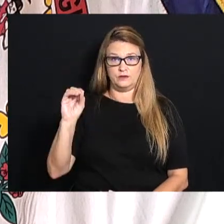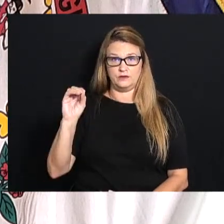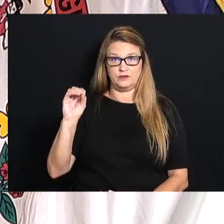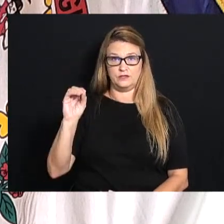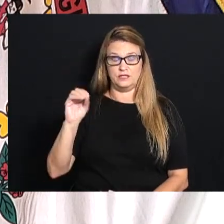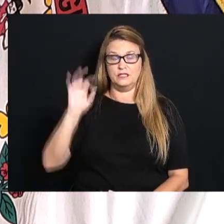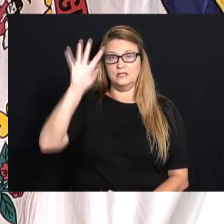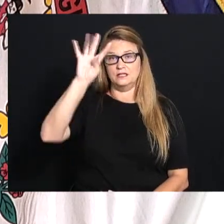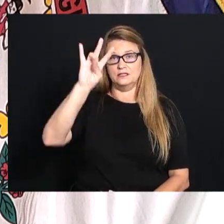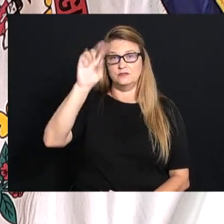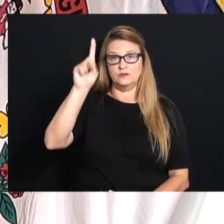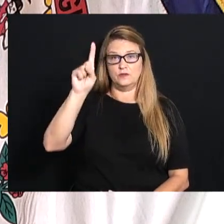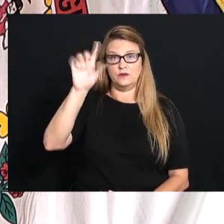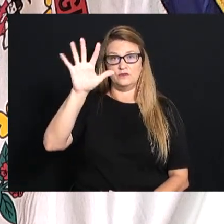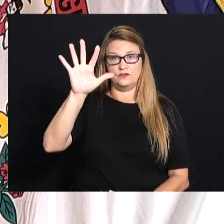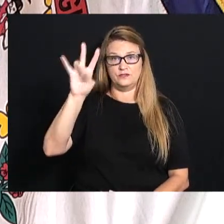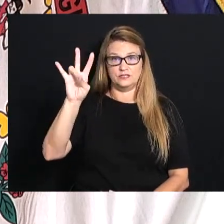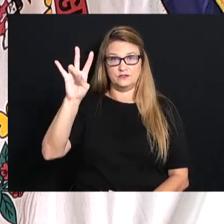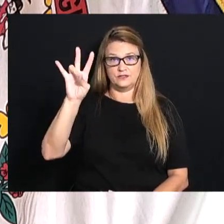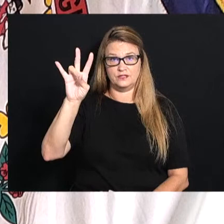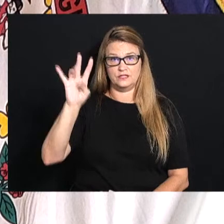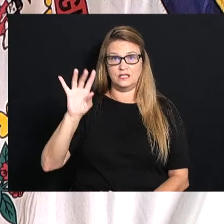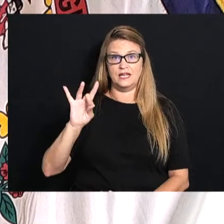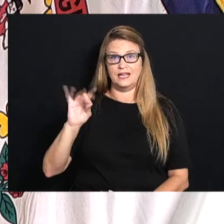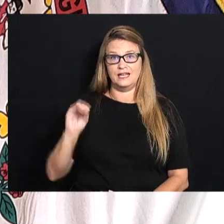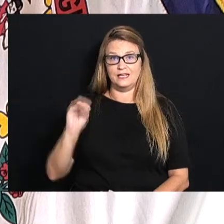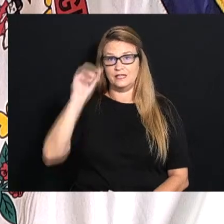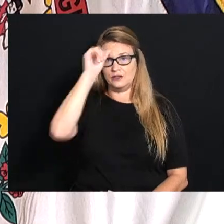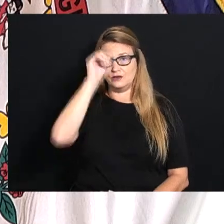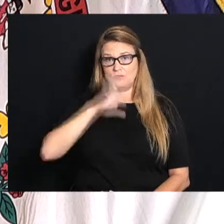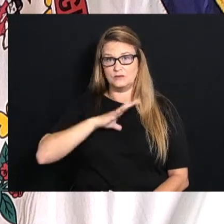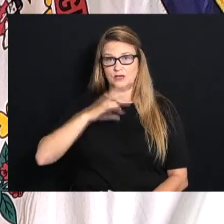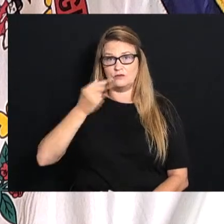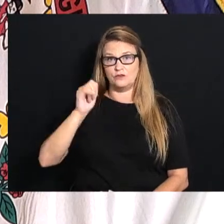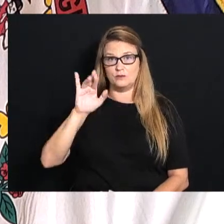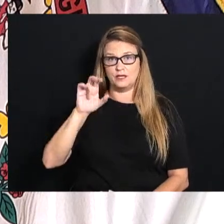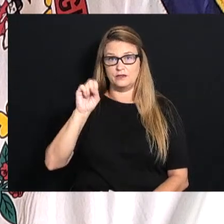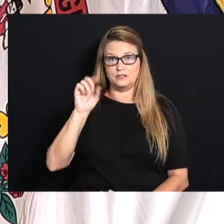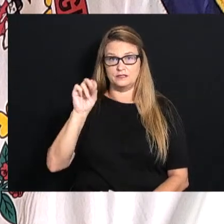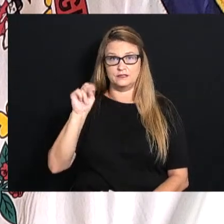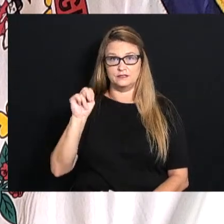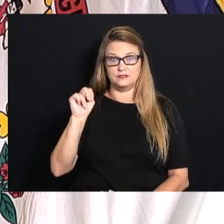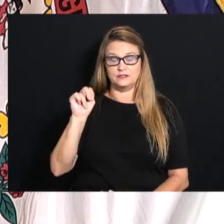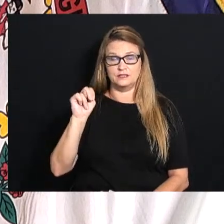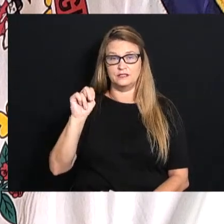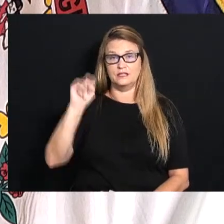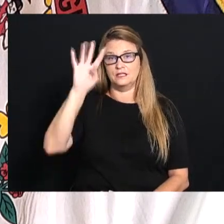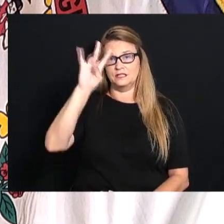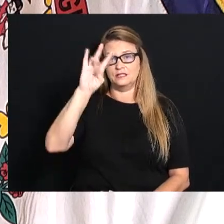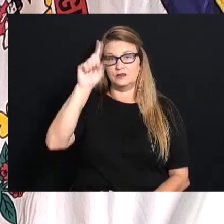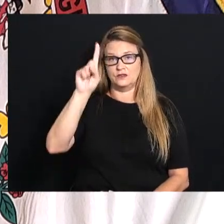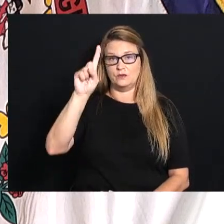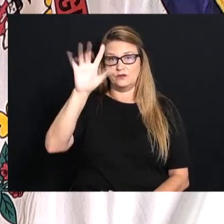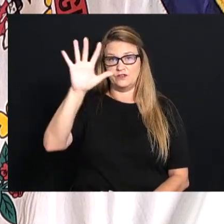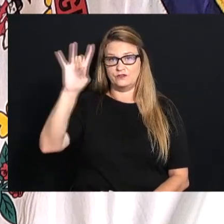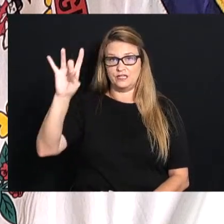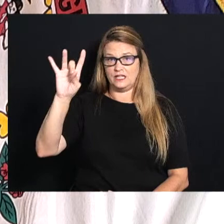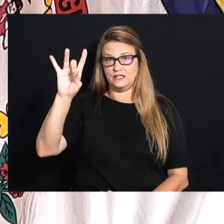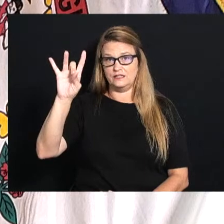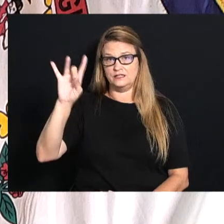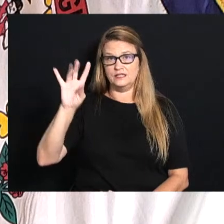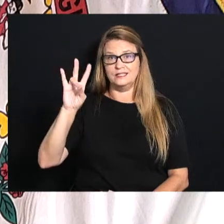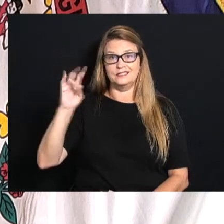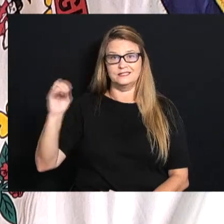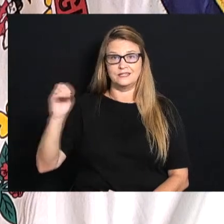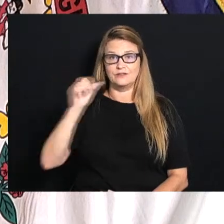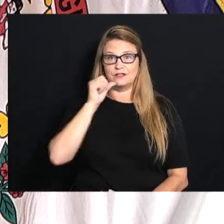The 7,157th death is an 80-year-old male from Harrison County. The 7,158th death is a